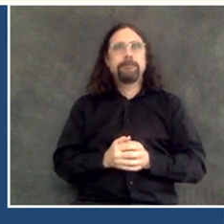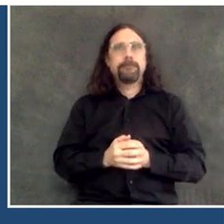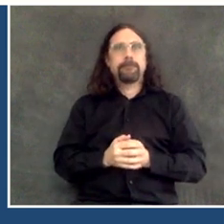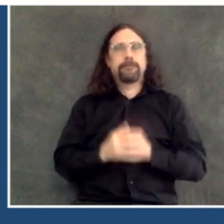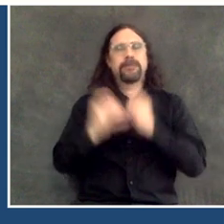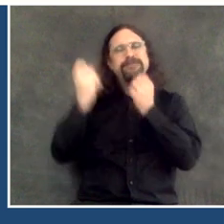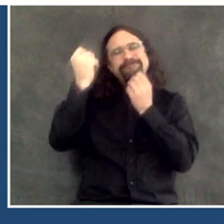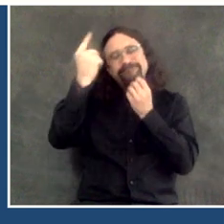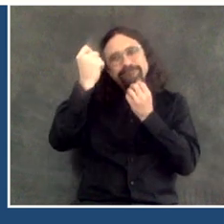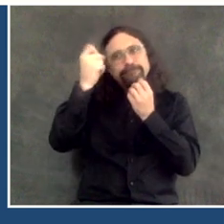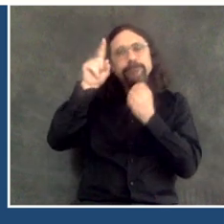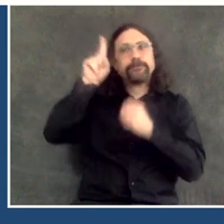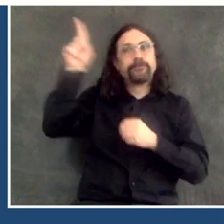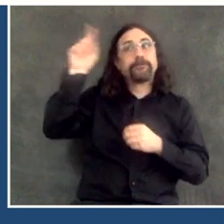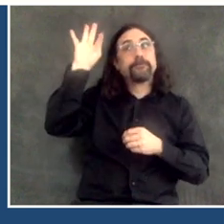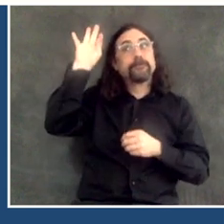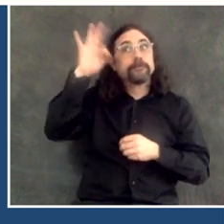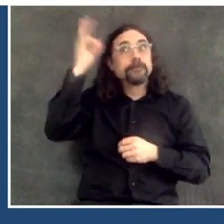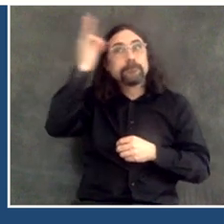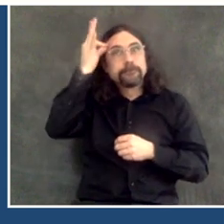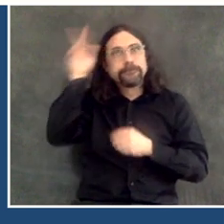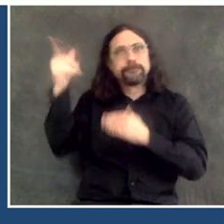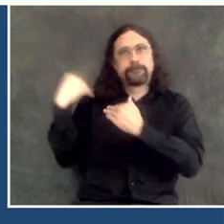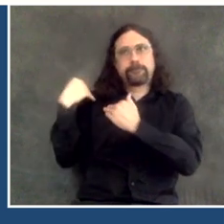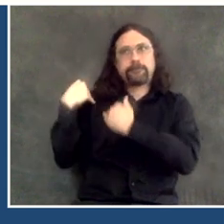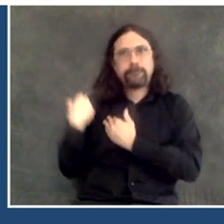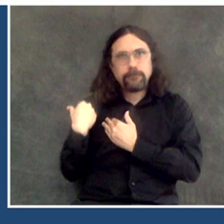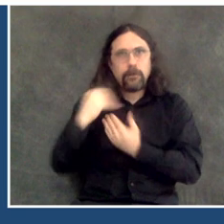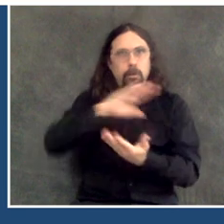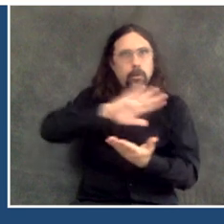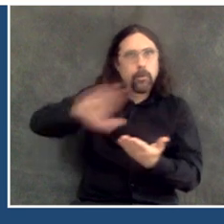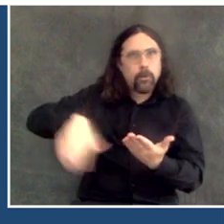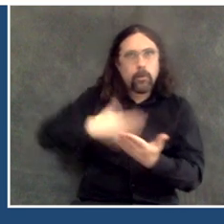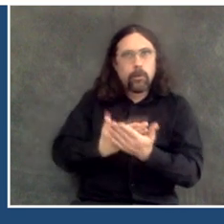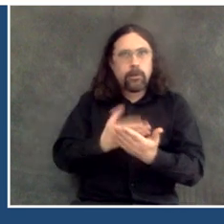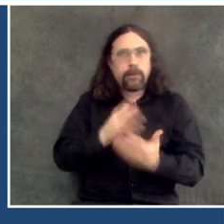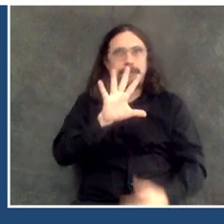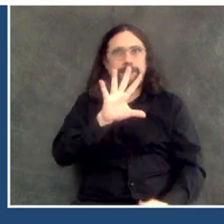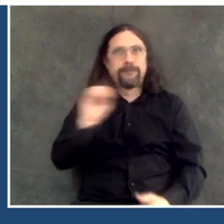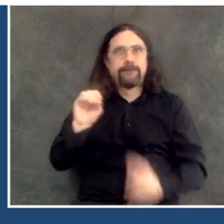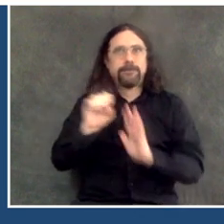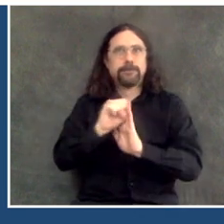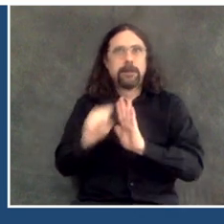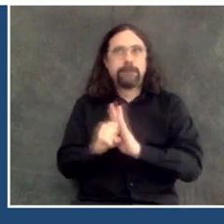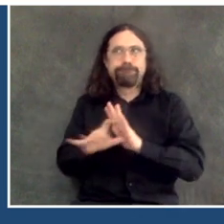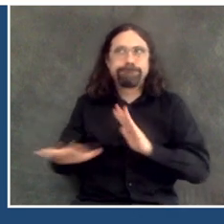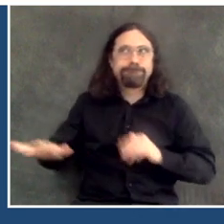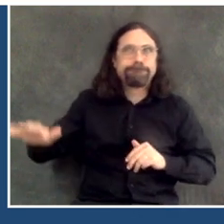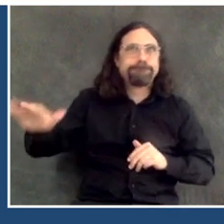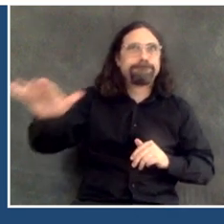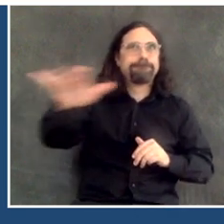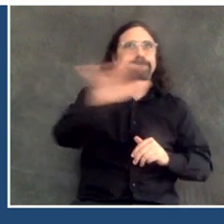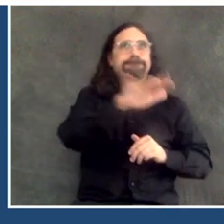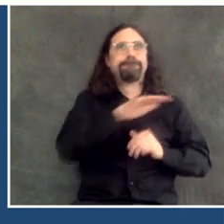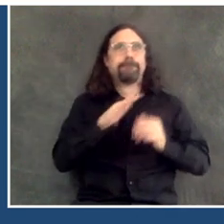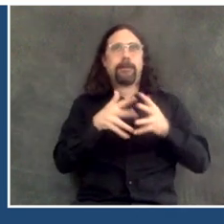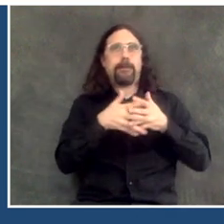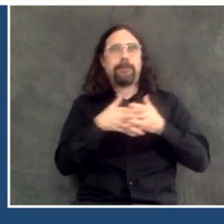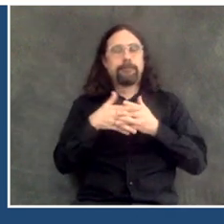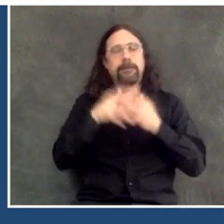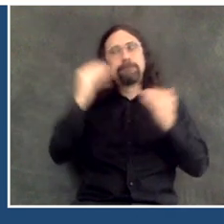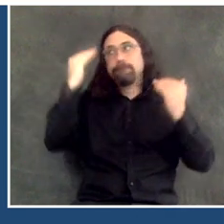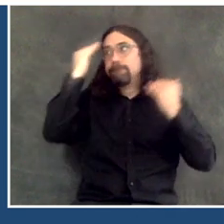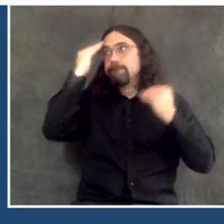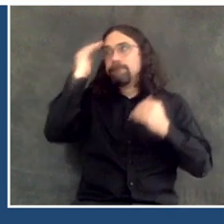FEMA administrator, the military leadership. I understand the entire nation has to be served, but I also understand we are